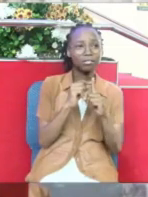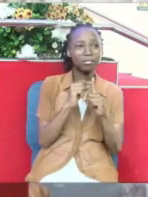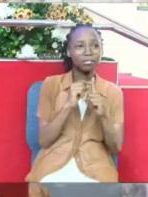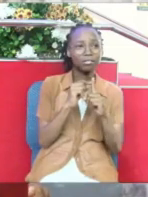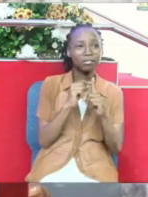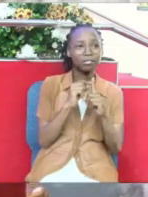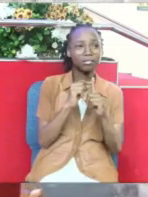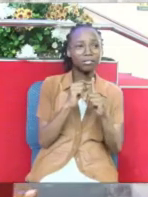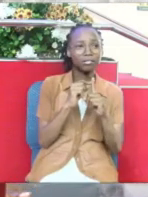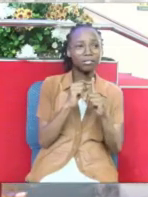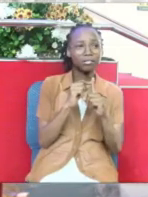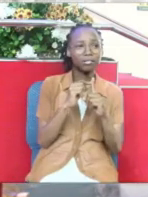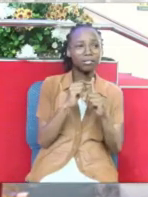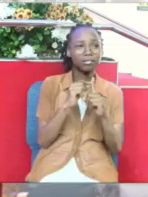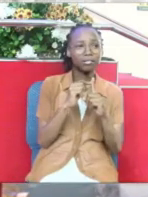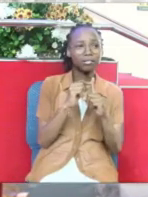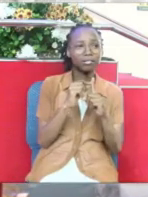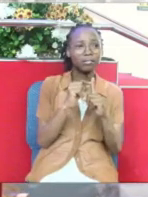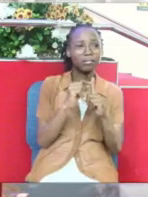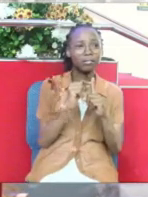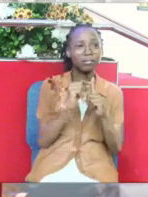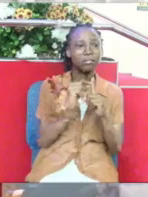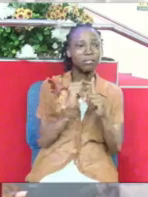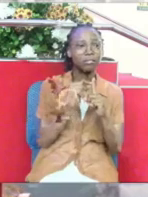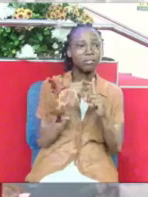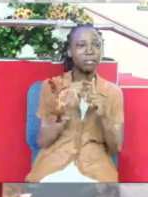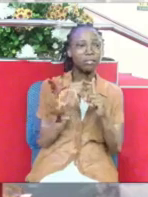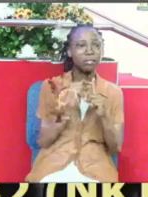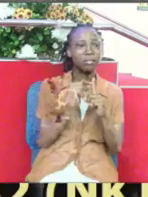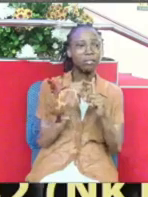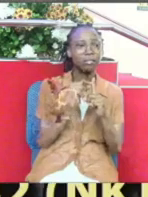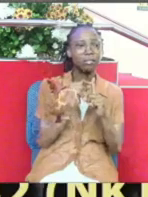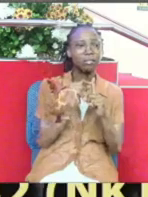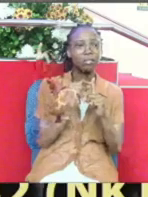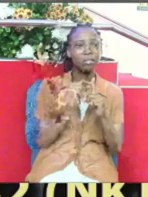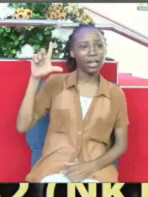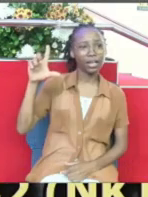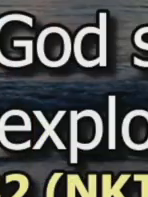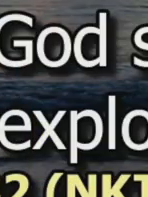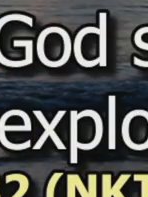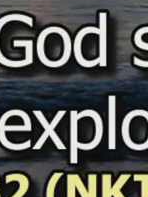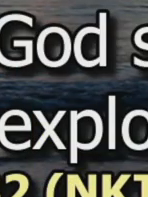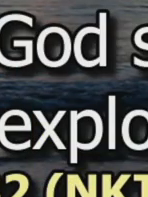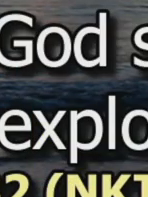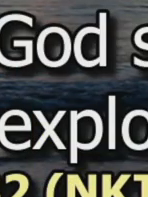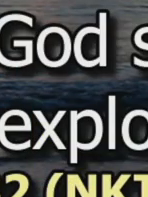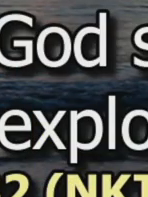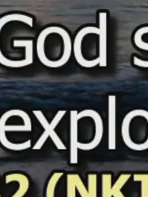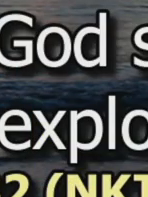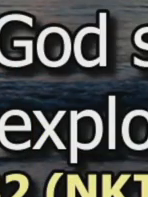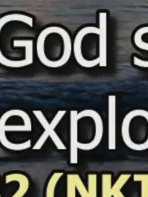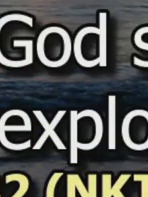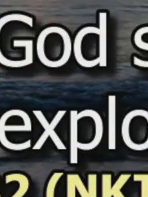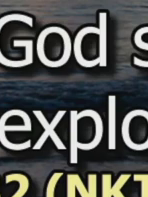Katika kitabu cha Danieli 11. Verse 32. Kuanzia mstari wa 32. Amen. Daniel chapter 11 verse 32. And